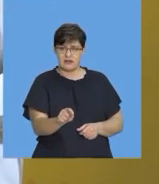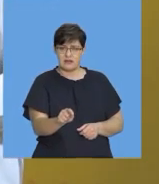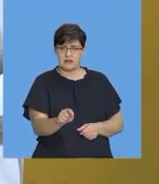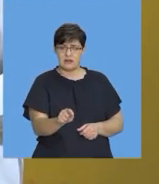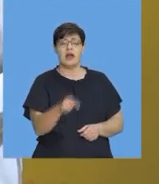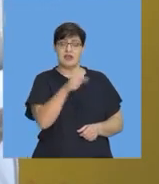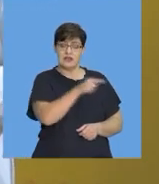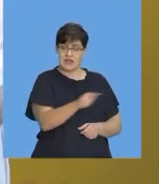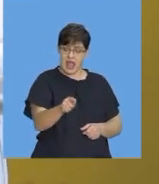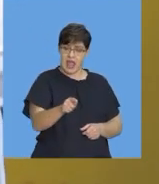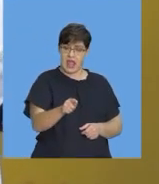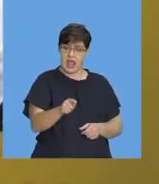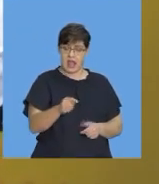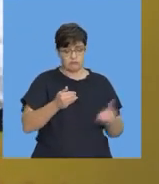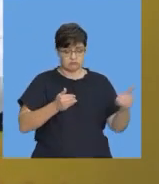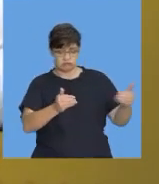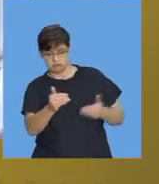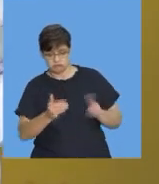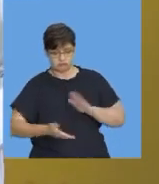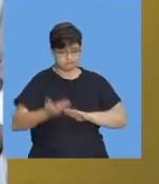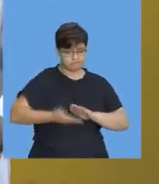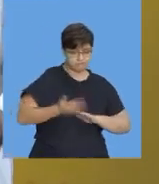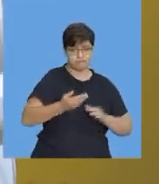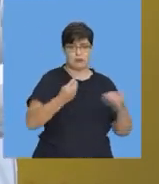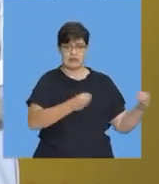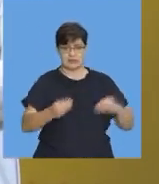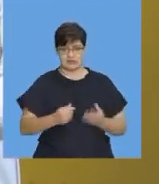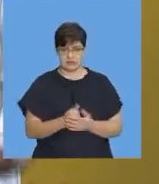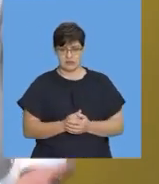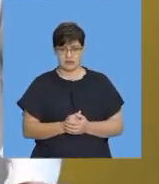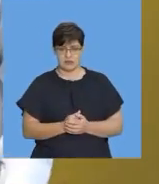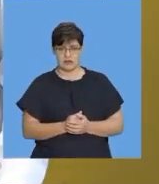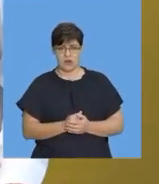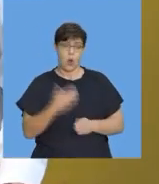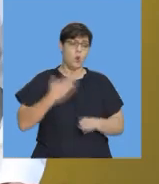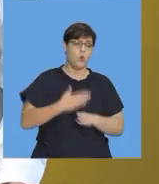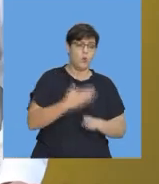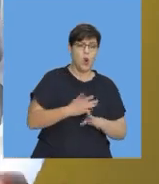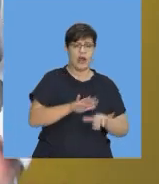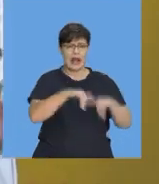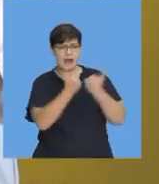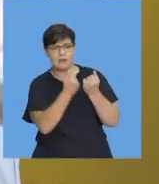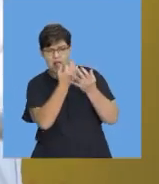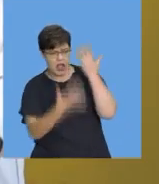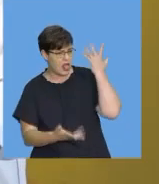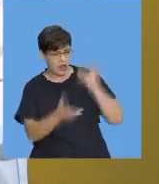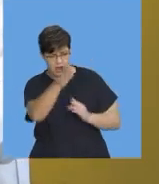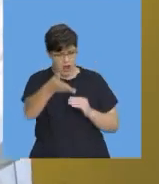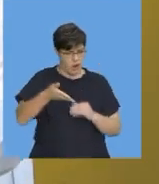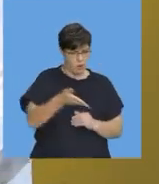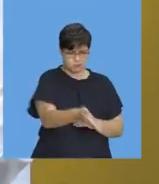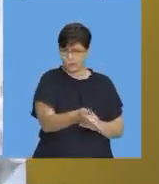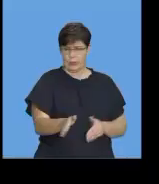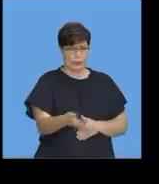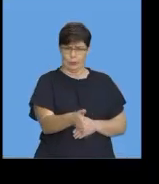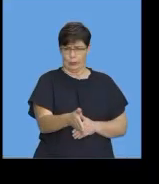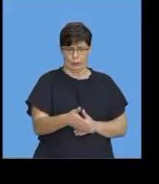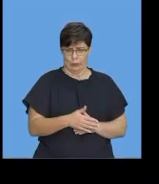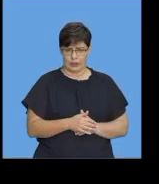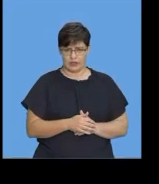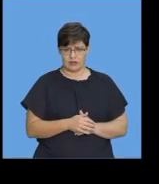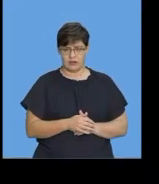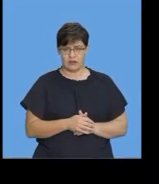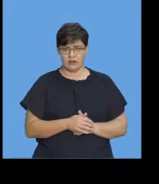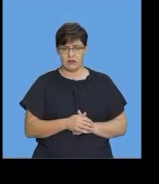company. They are not present in the operations of the company. So obviously, they have